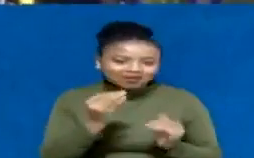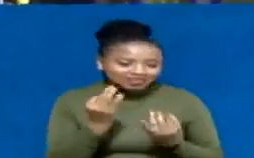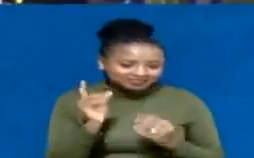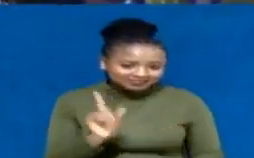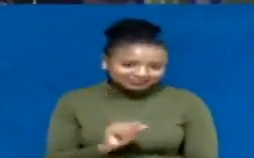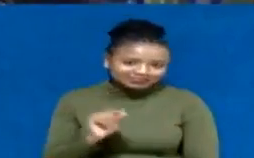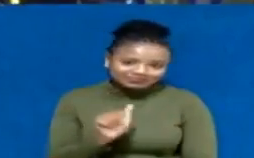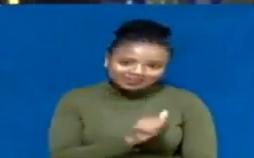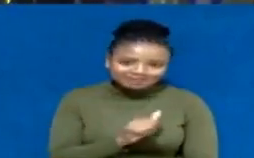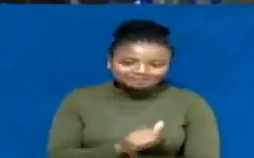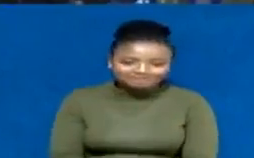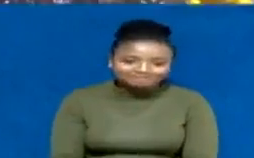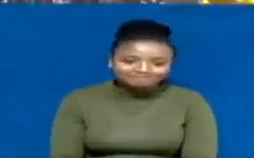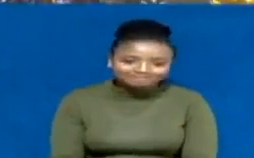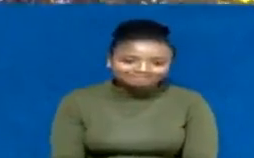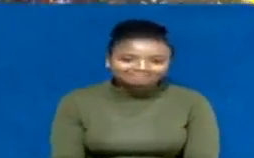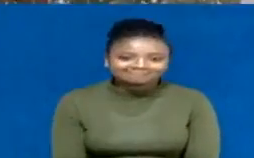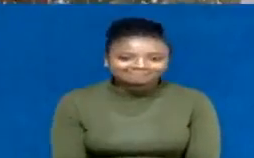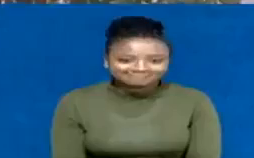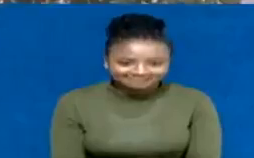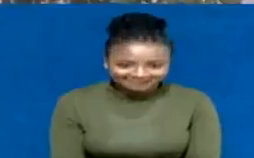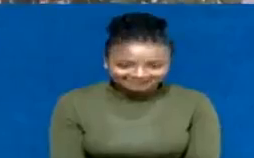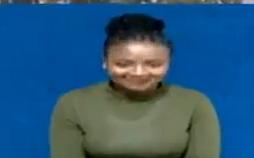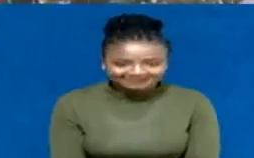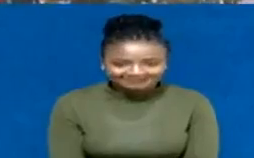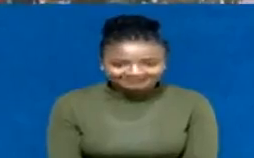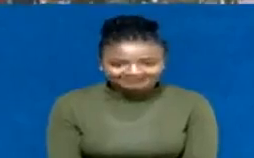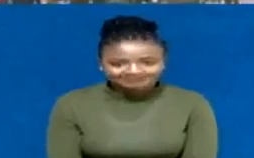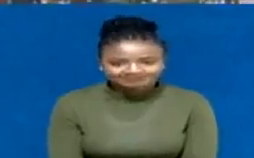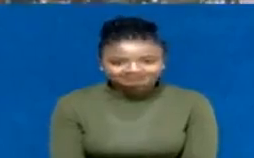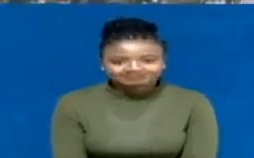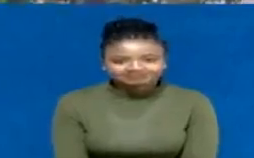cost-friendly. Mashirima Kapombe, Citizen TV, Homa Bay.